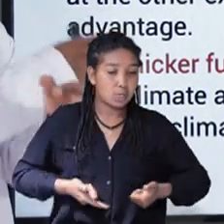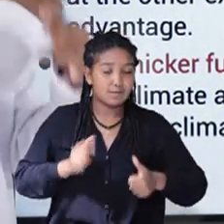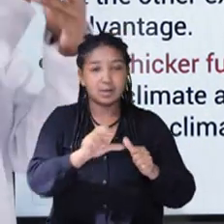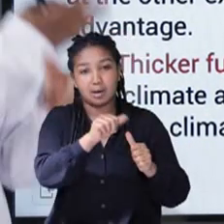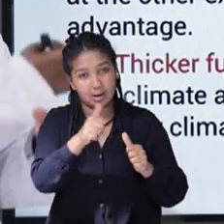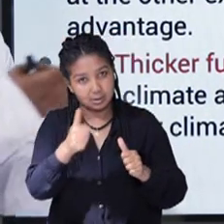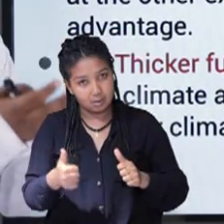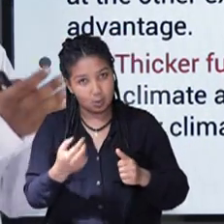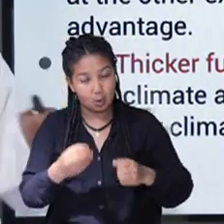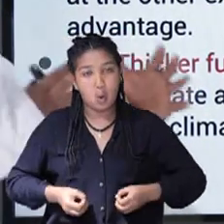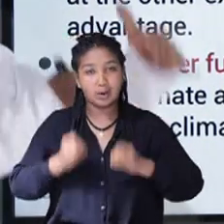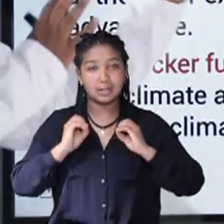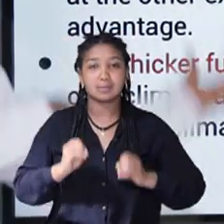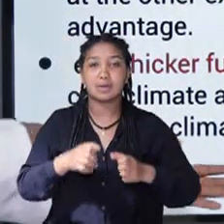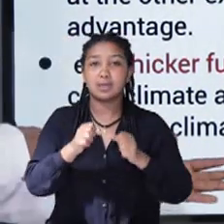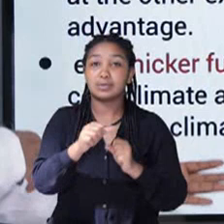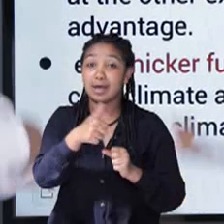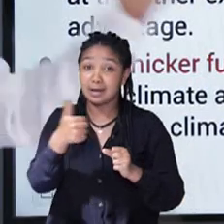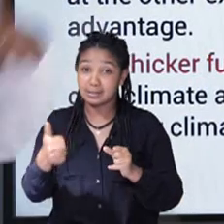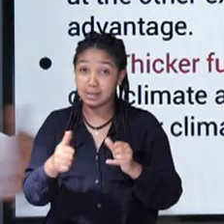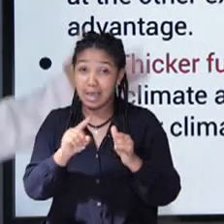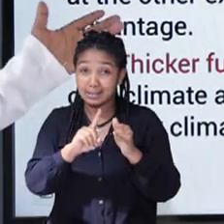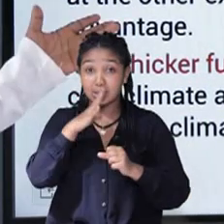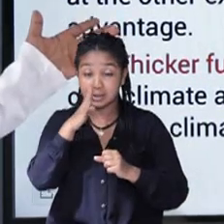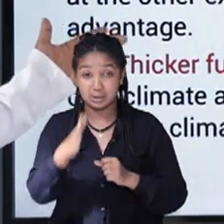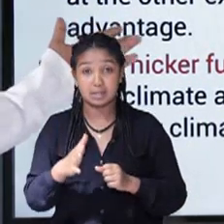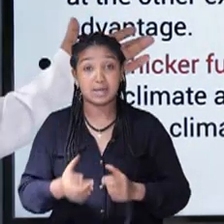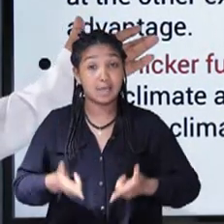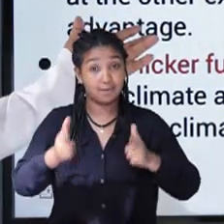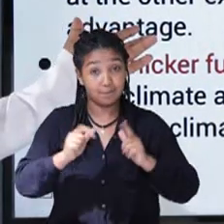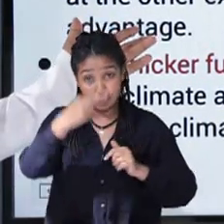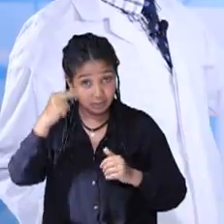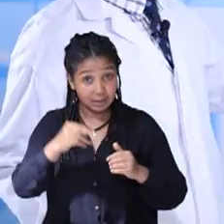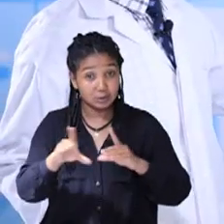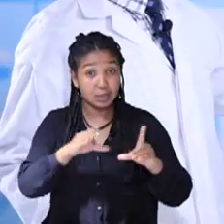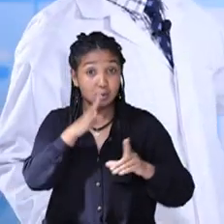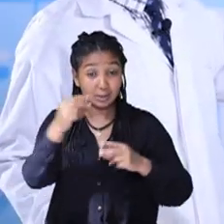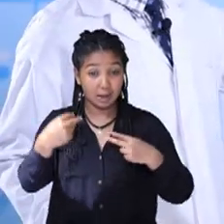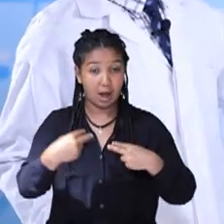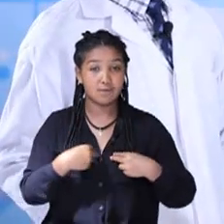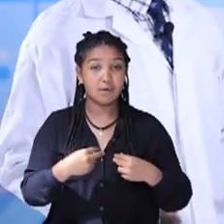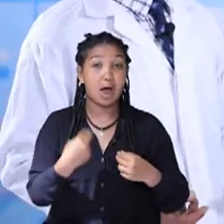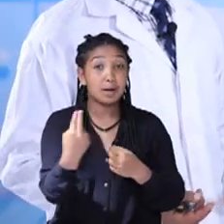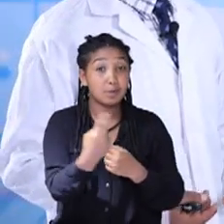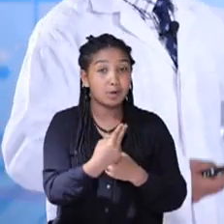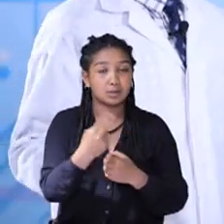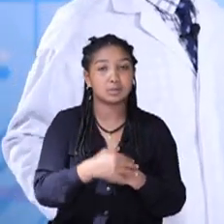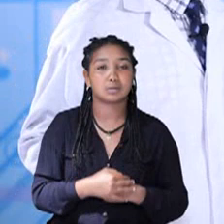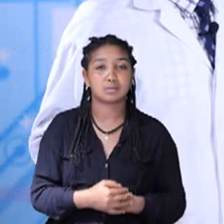extreme, and organisms which are living in the other extreme couldn't live because they didn't have